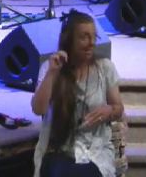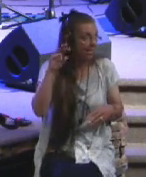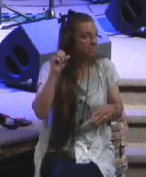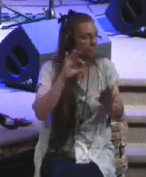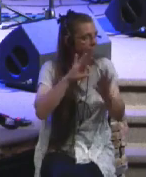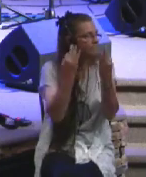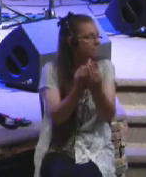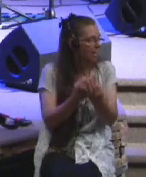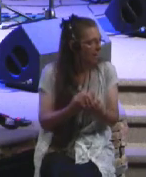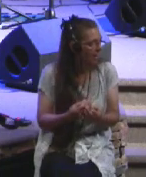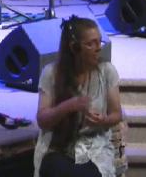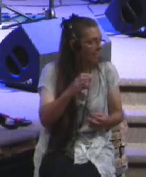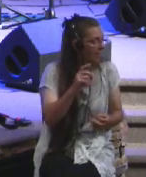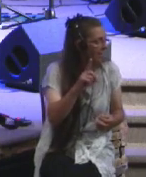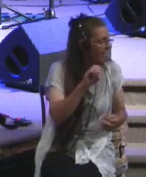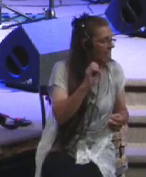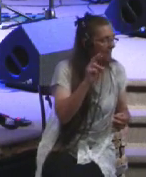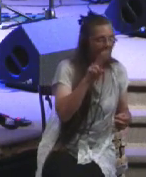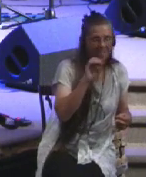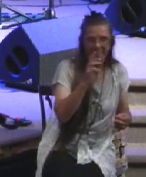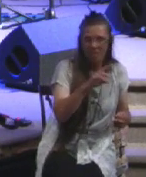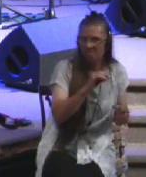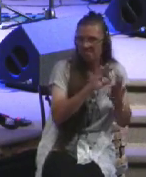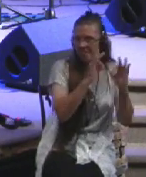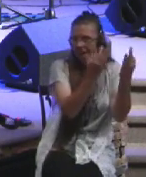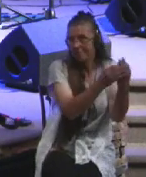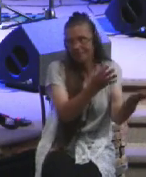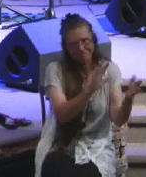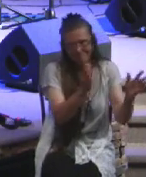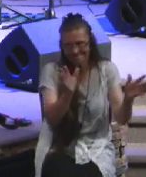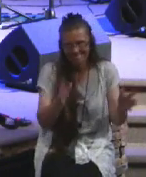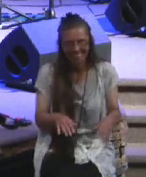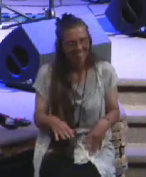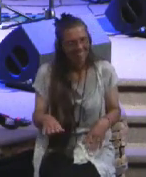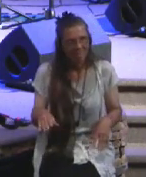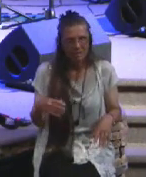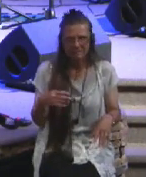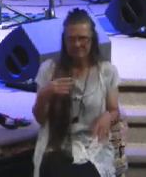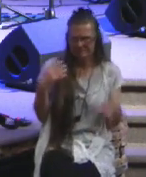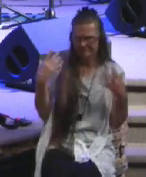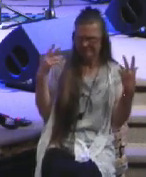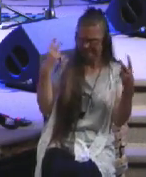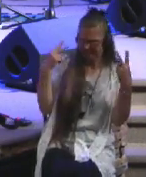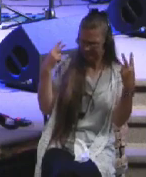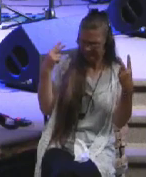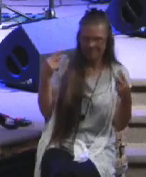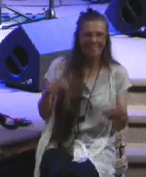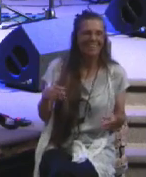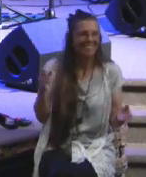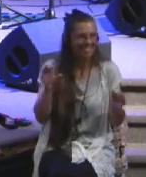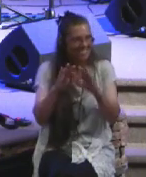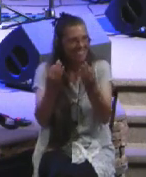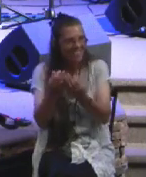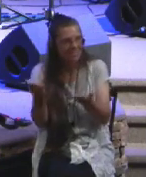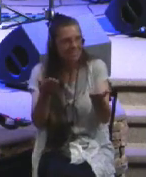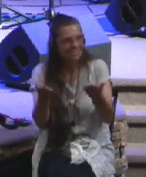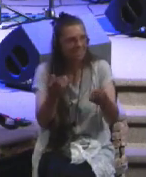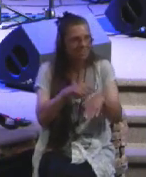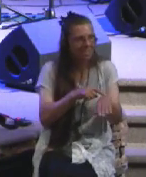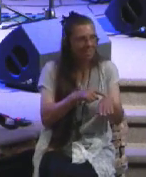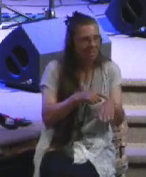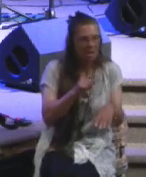than it did the Cleaver family. Some of y'all remember the Cleaver family. And you get some really weirdness in some family sometimes. So sometimes we talk